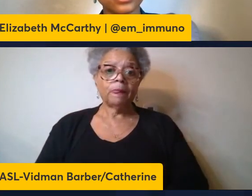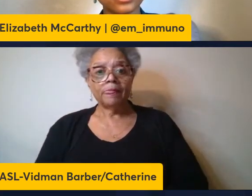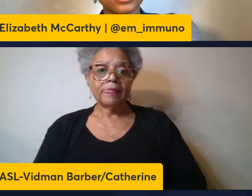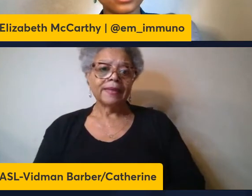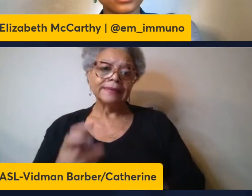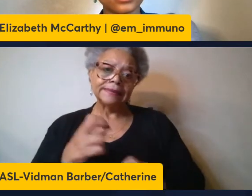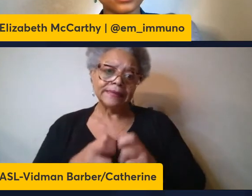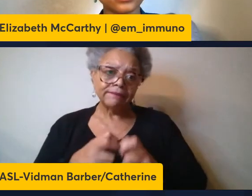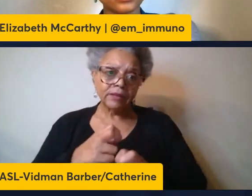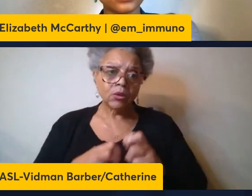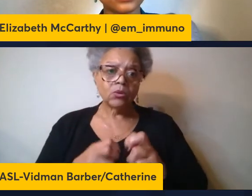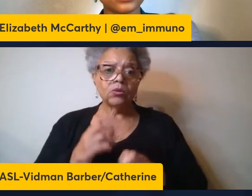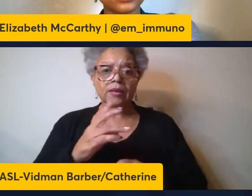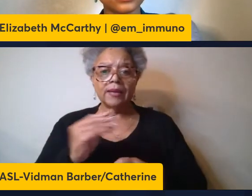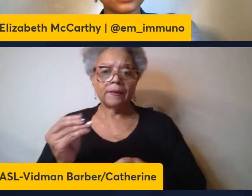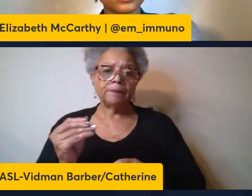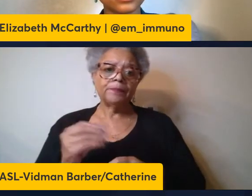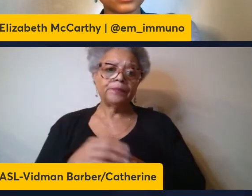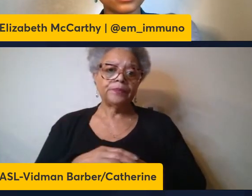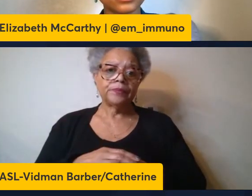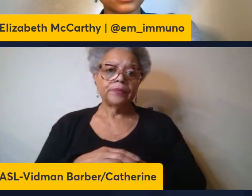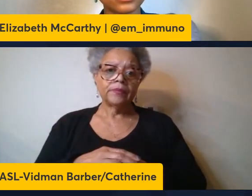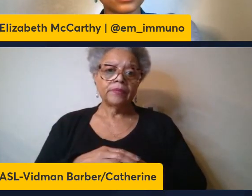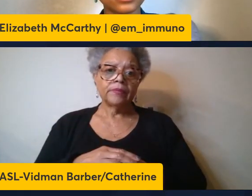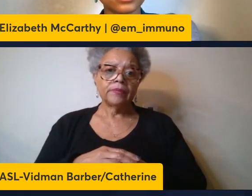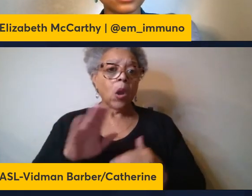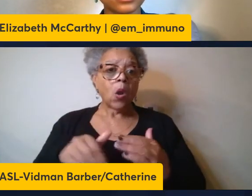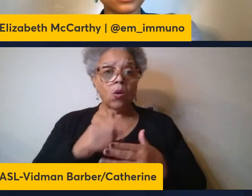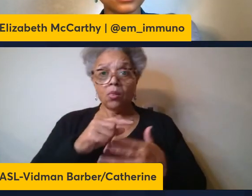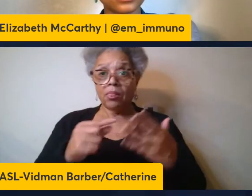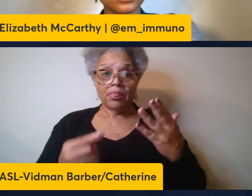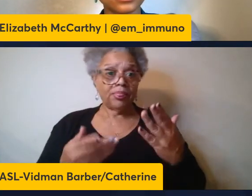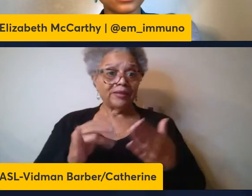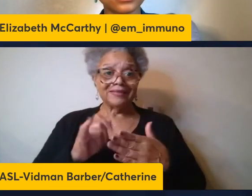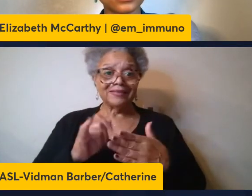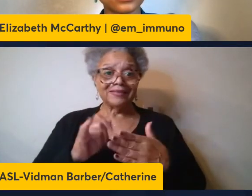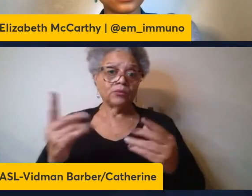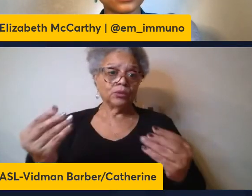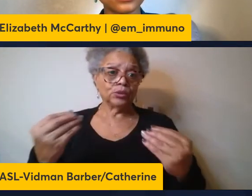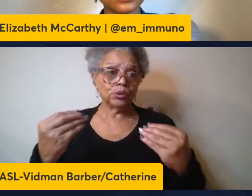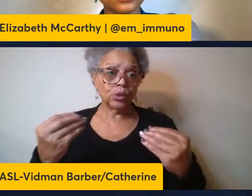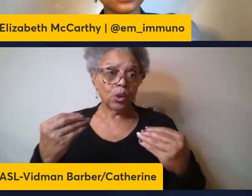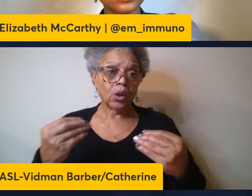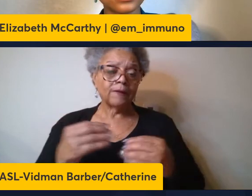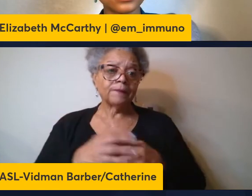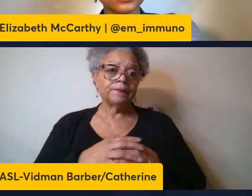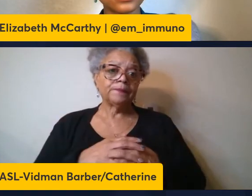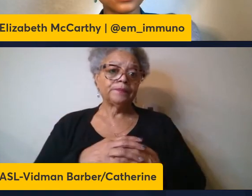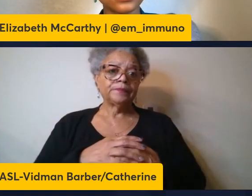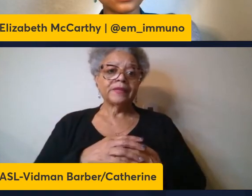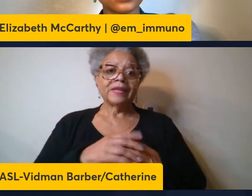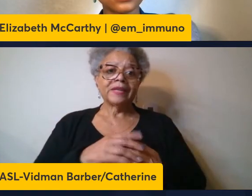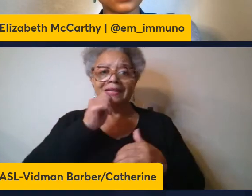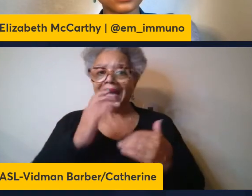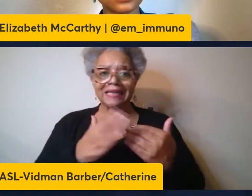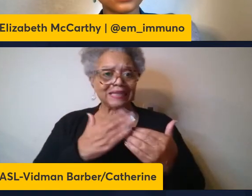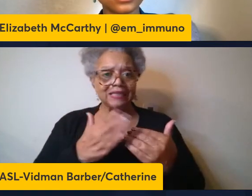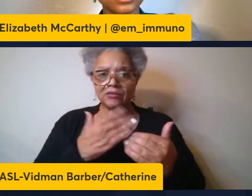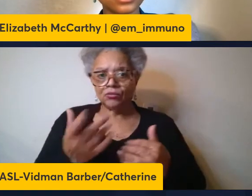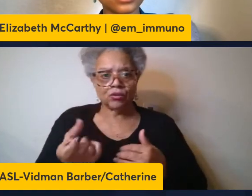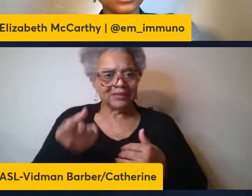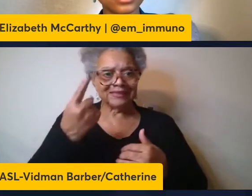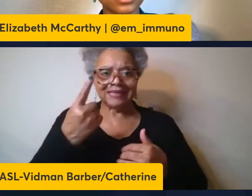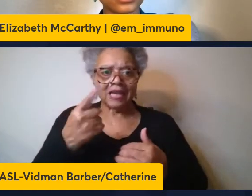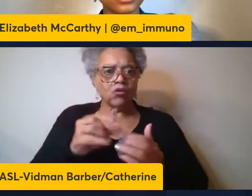difficult and, where all the things that are taught are, not easy to understand or